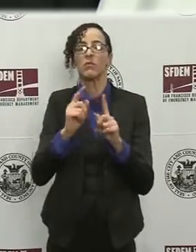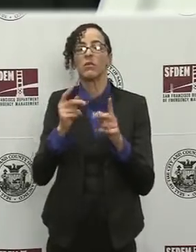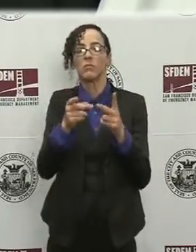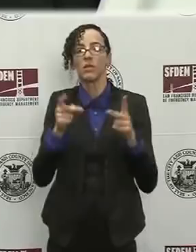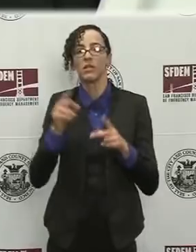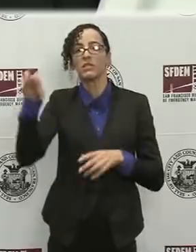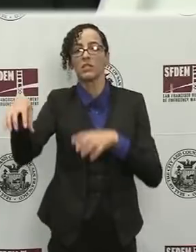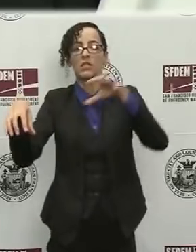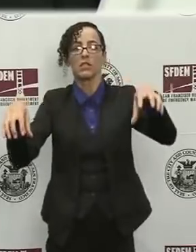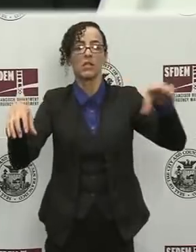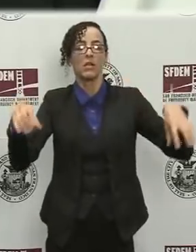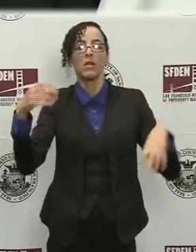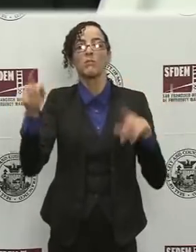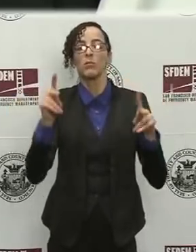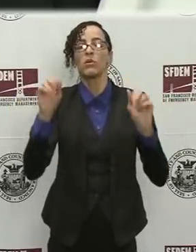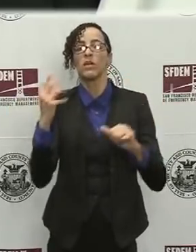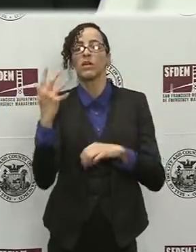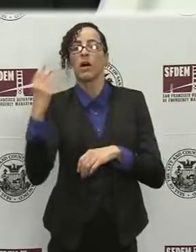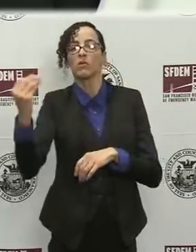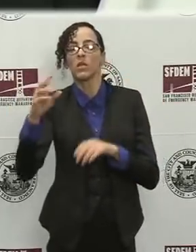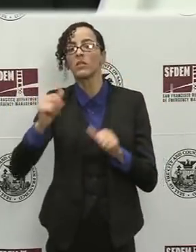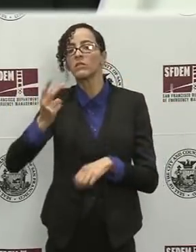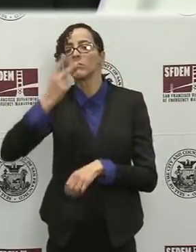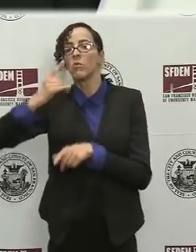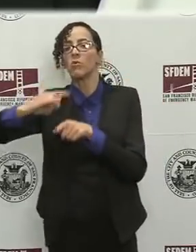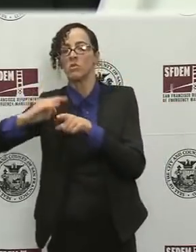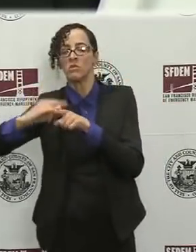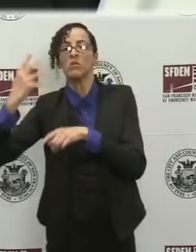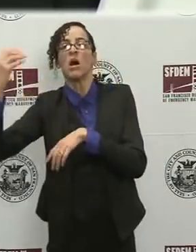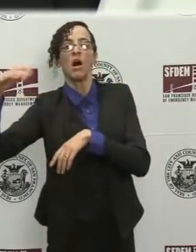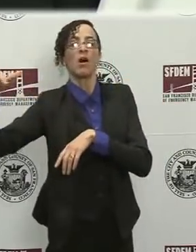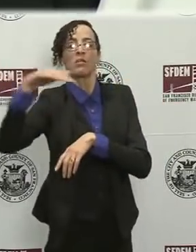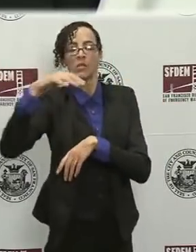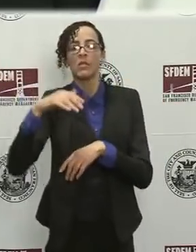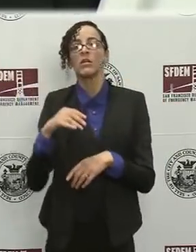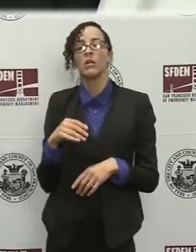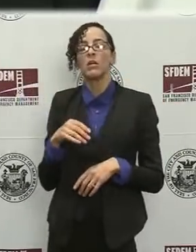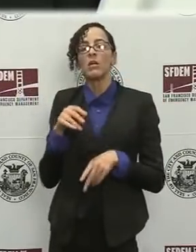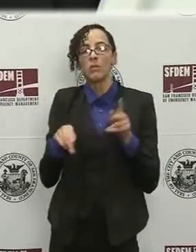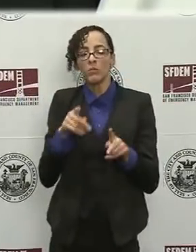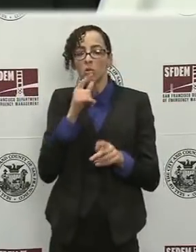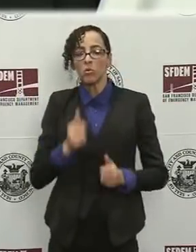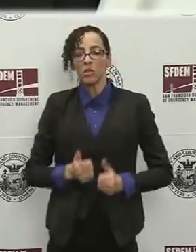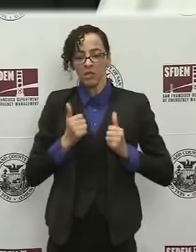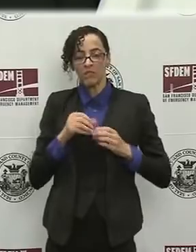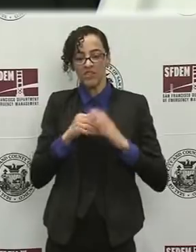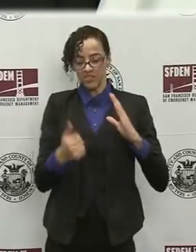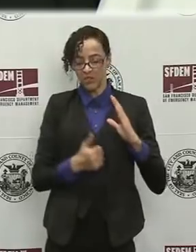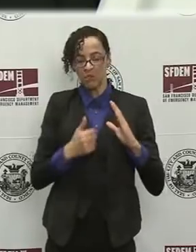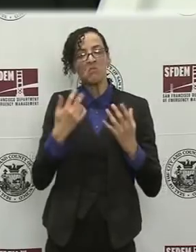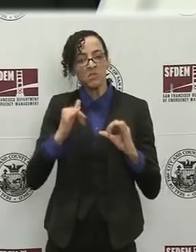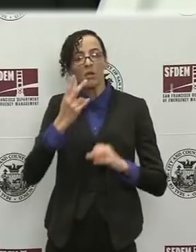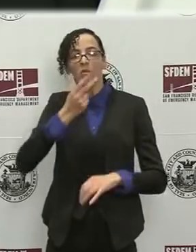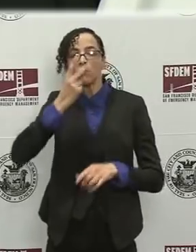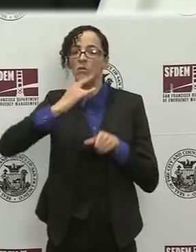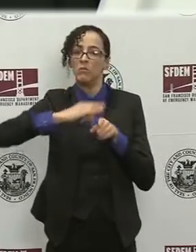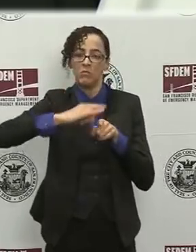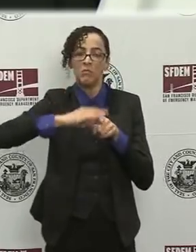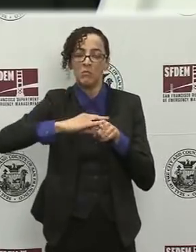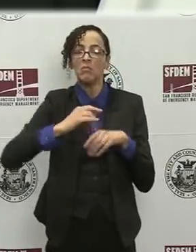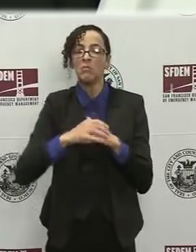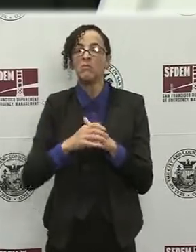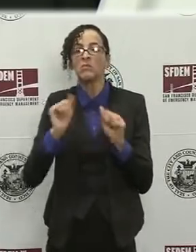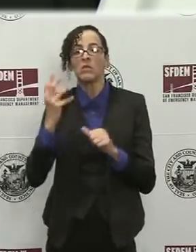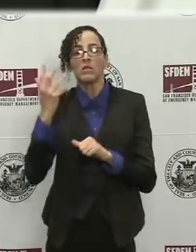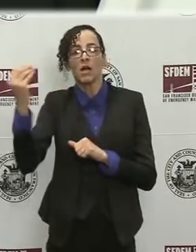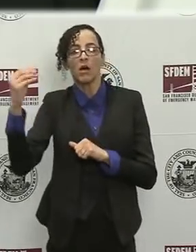and smoke cigarettes, because we have people who live in our shelters who smoke cigarettes. We